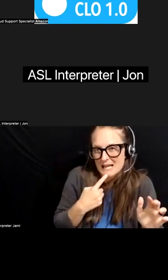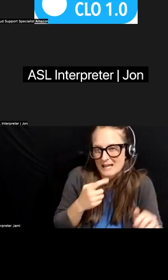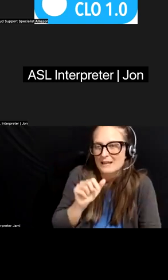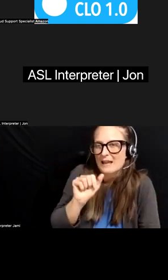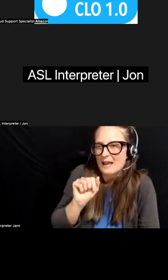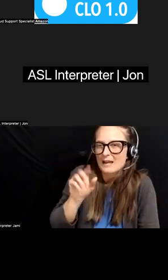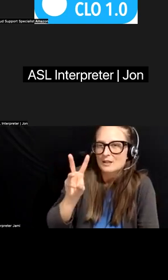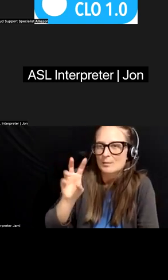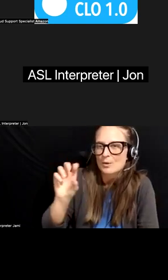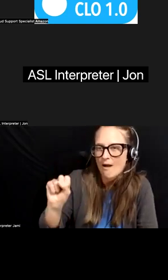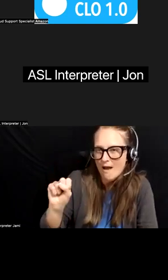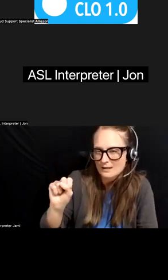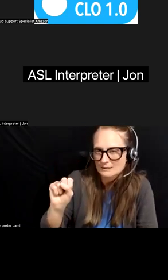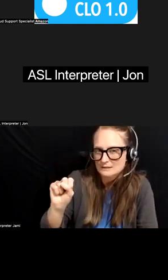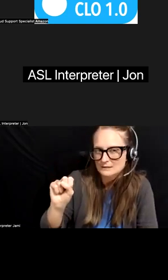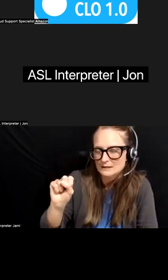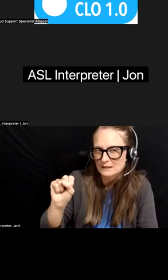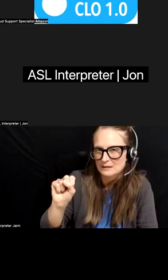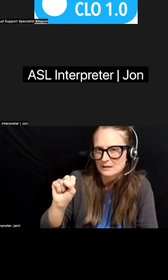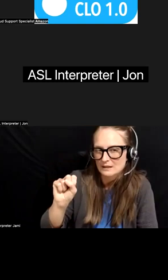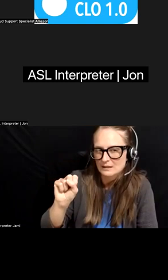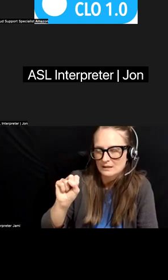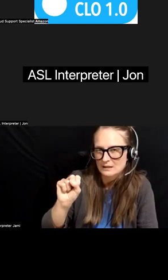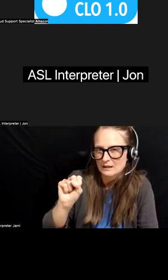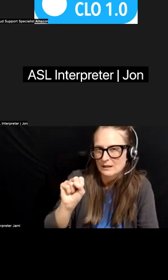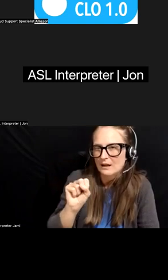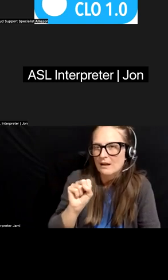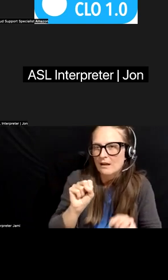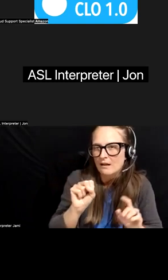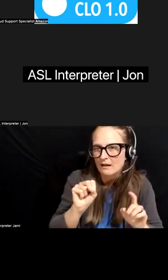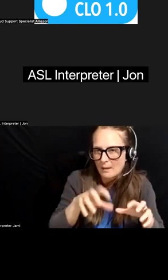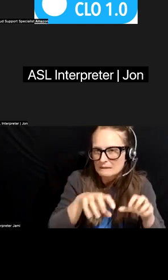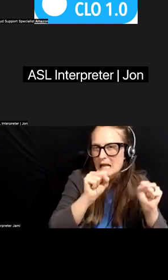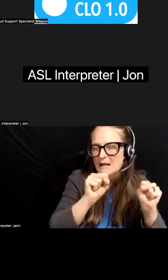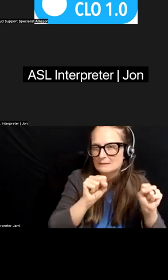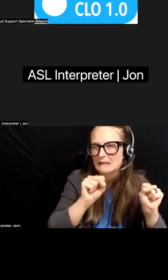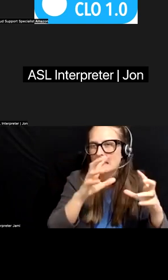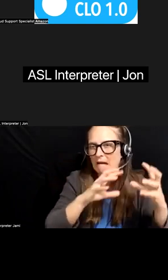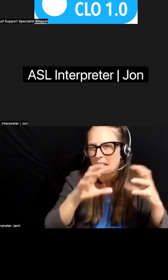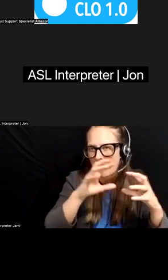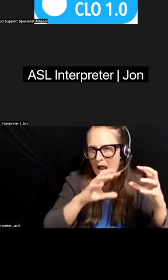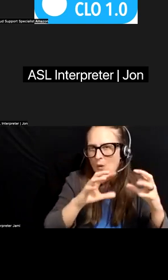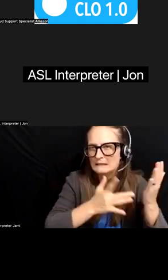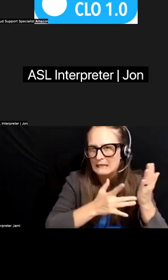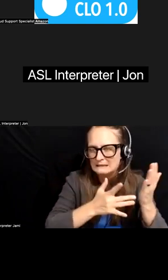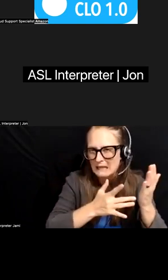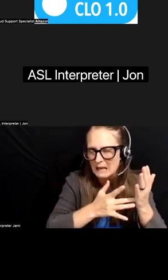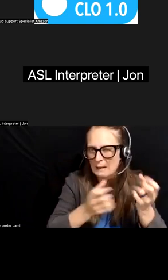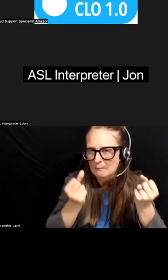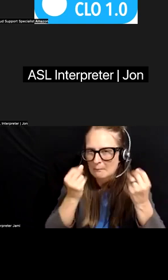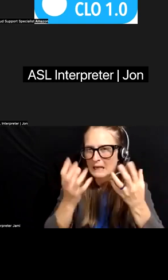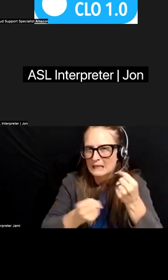AWS adopted the cloud technology many, many years prior